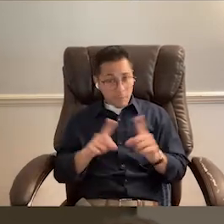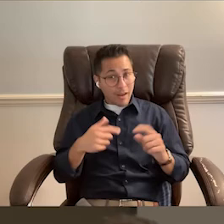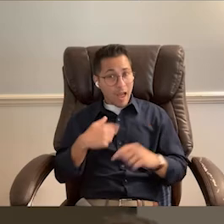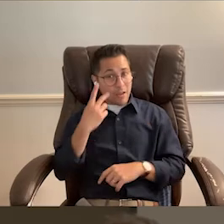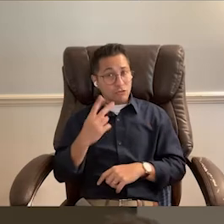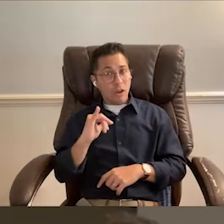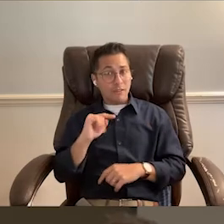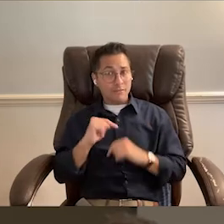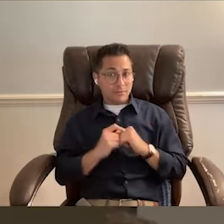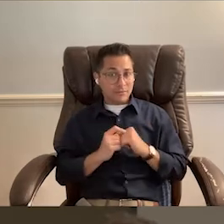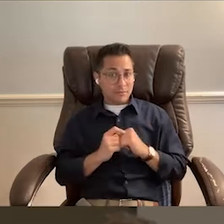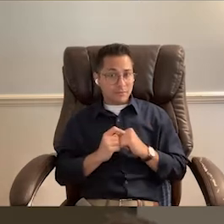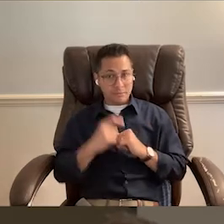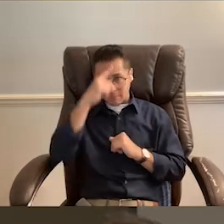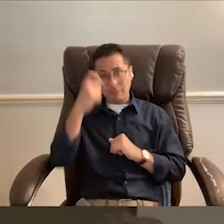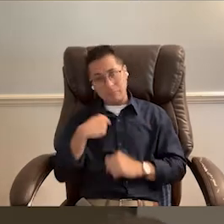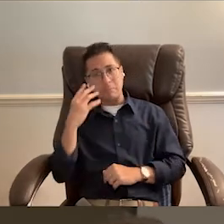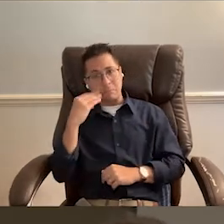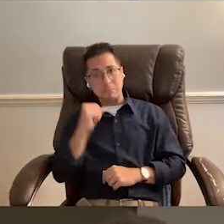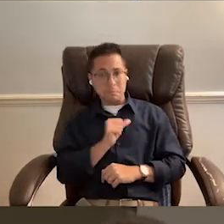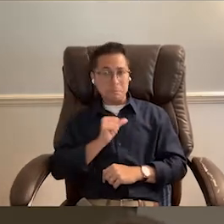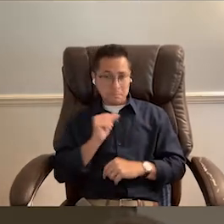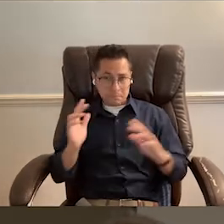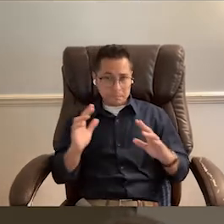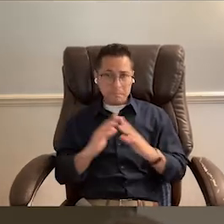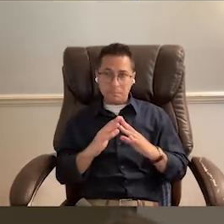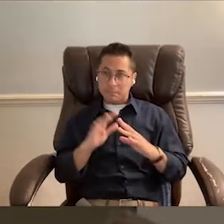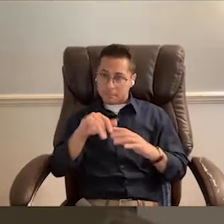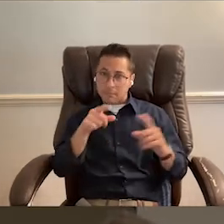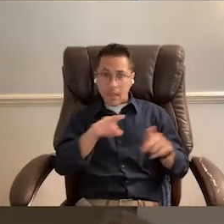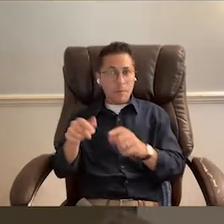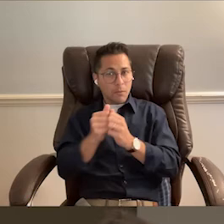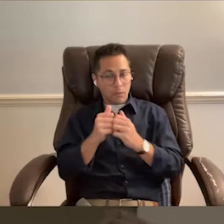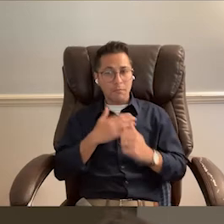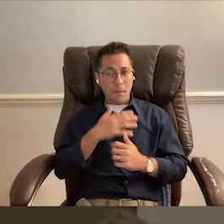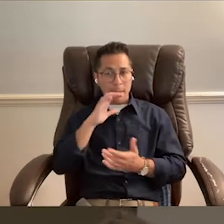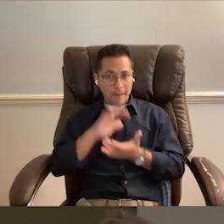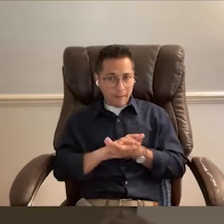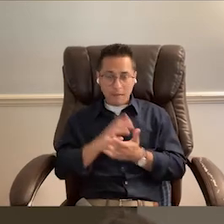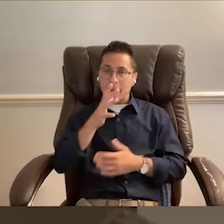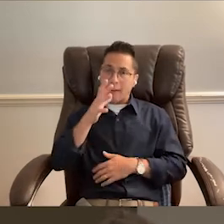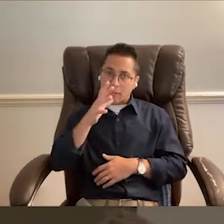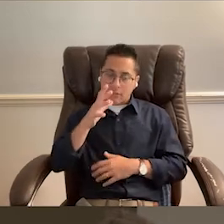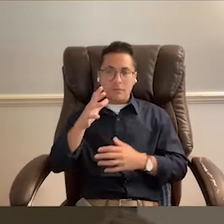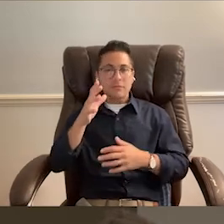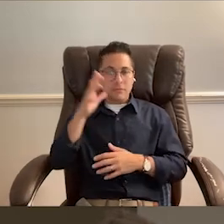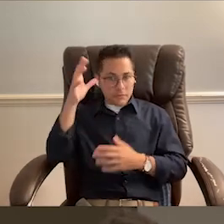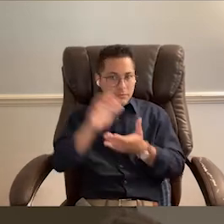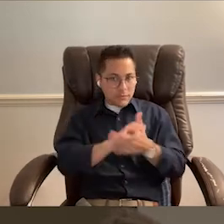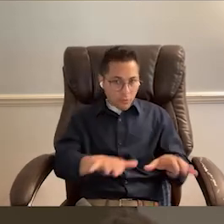5 at the time. So, I mean, but I saw it. Because I had gone through the same